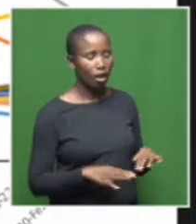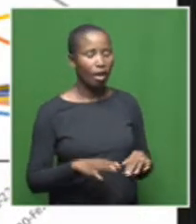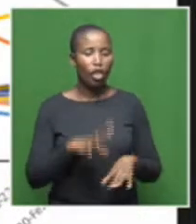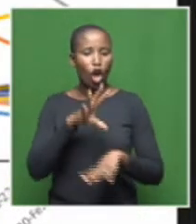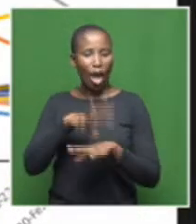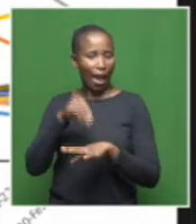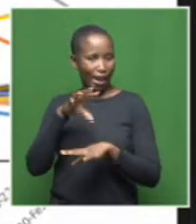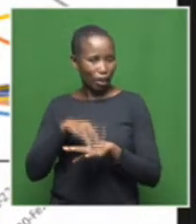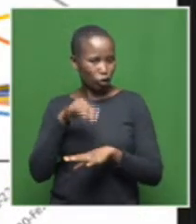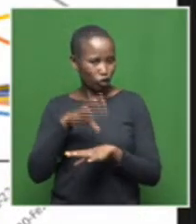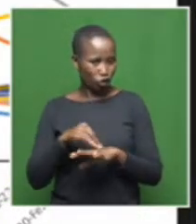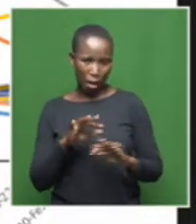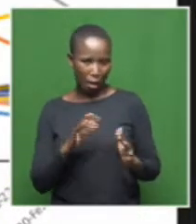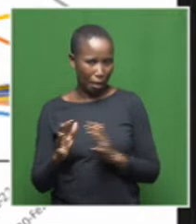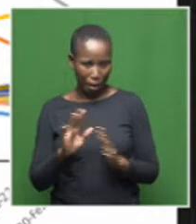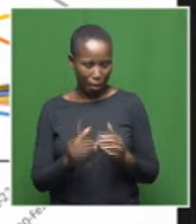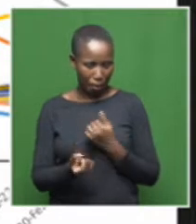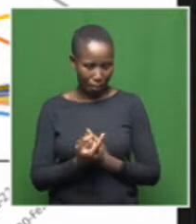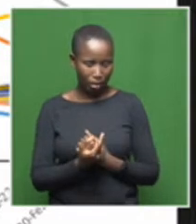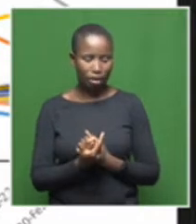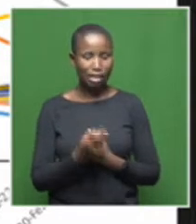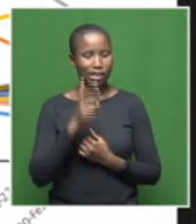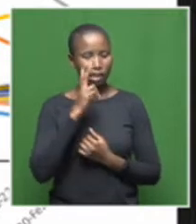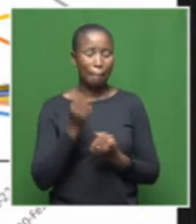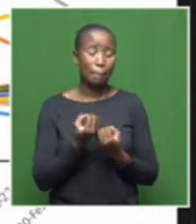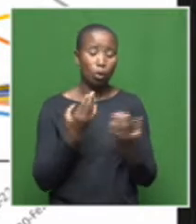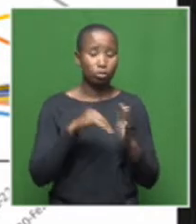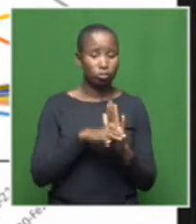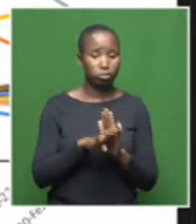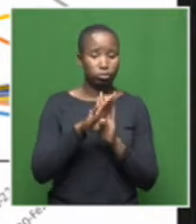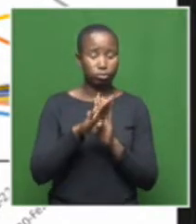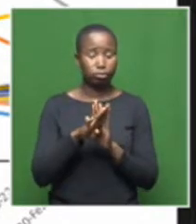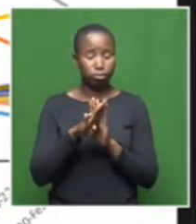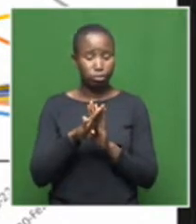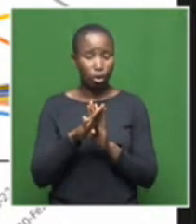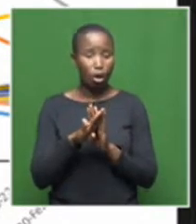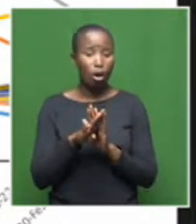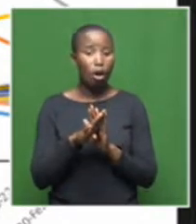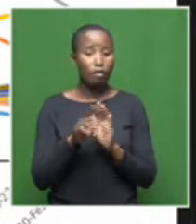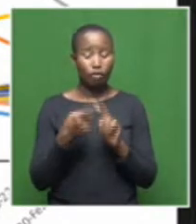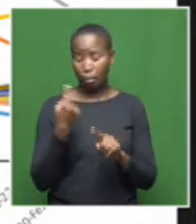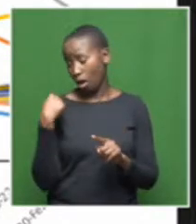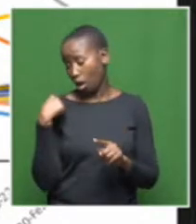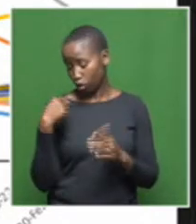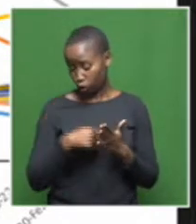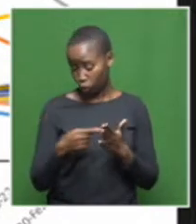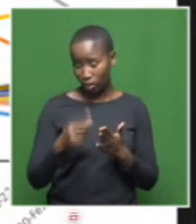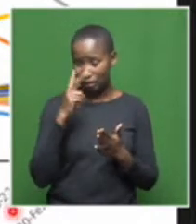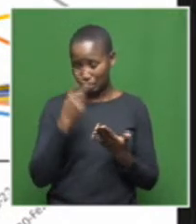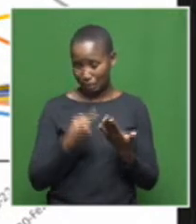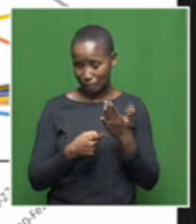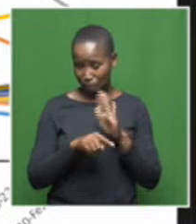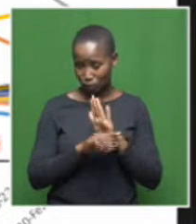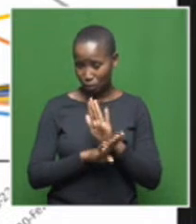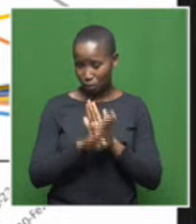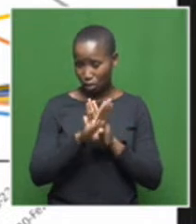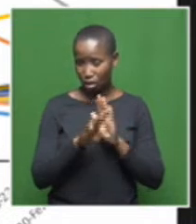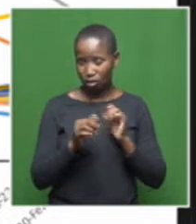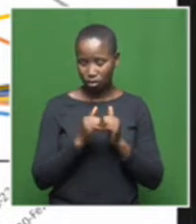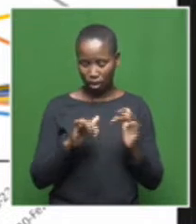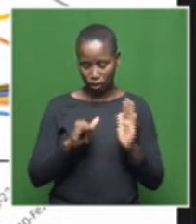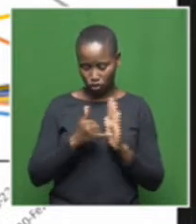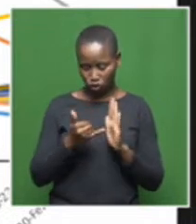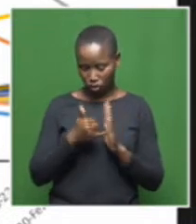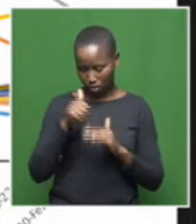is really just showing that most of the increases that we've seen in infections in the last weeks, kind of from mid-January and